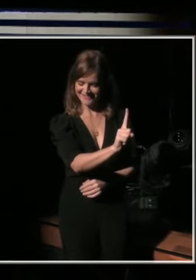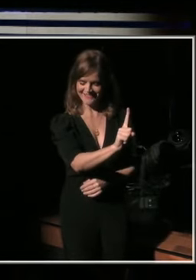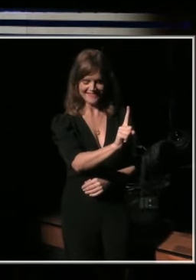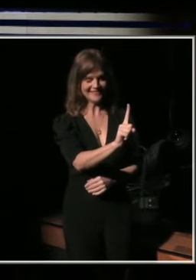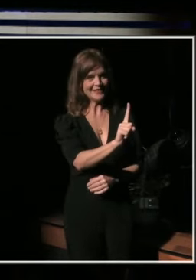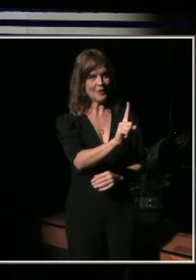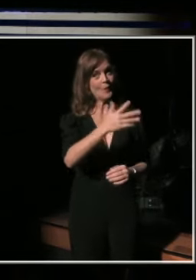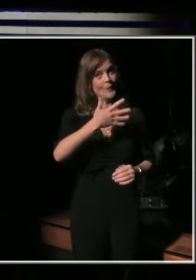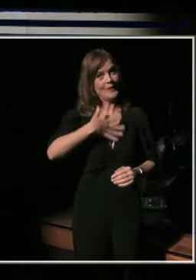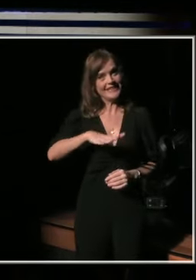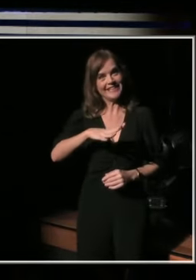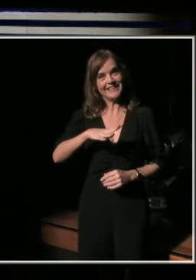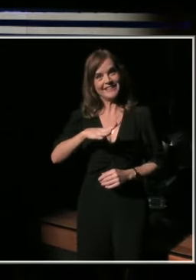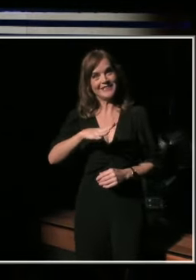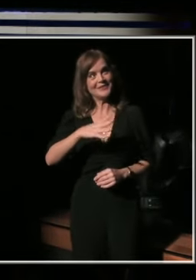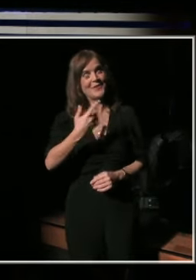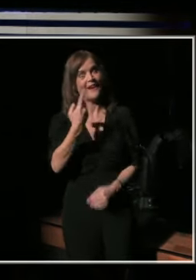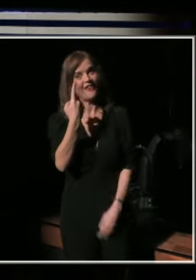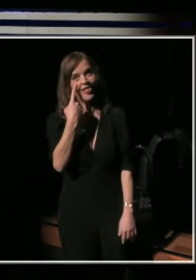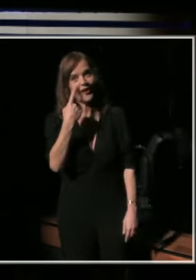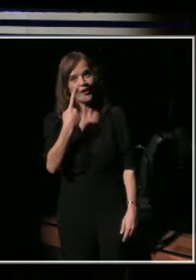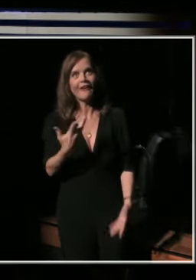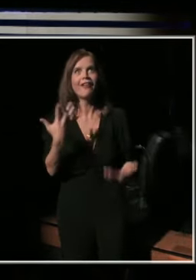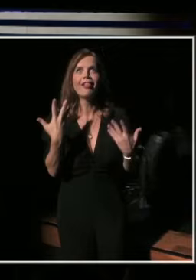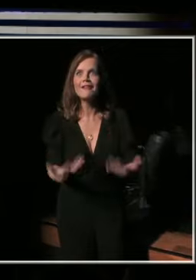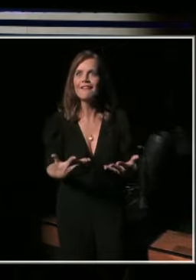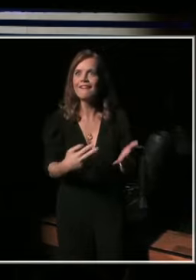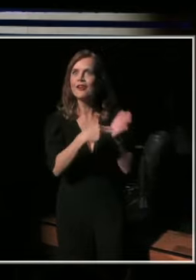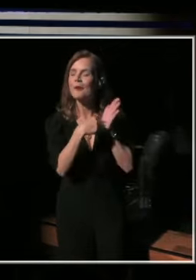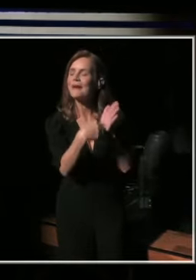Let's have a bloody look at the